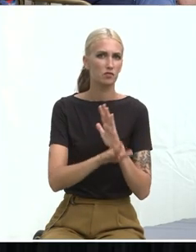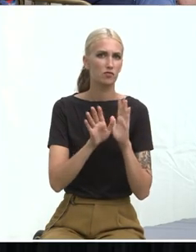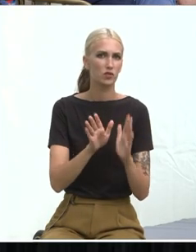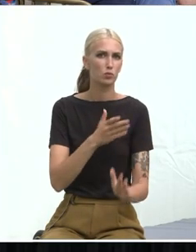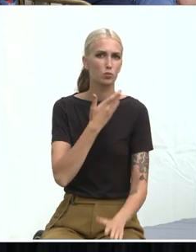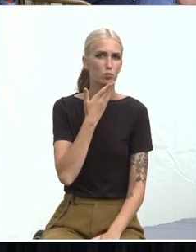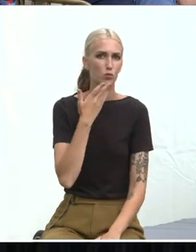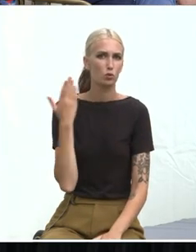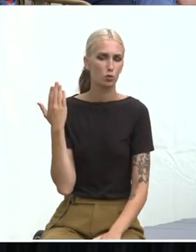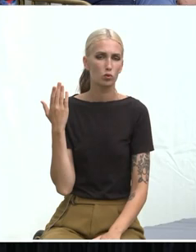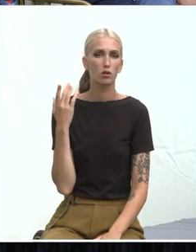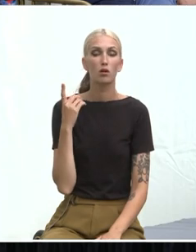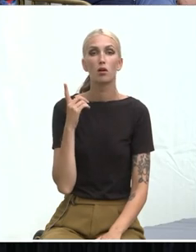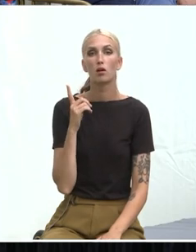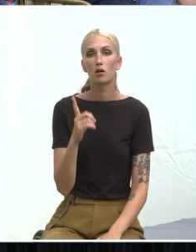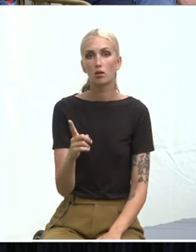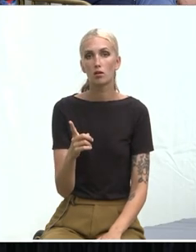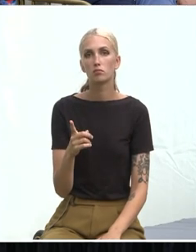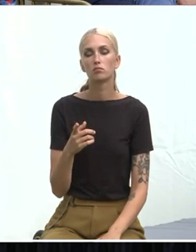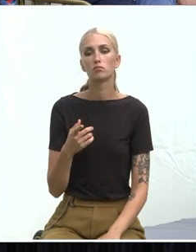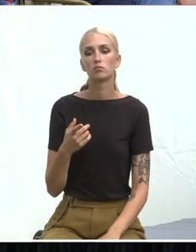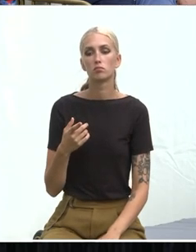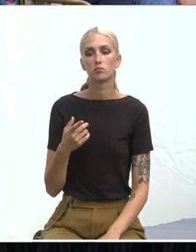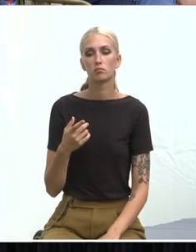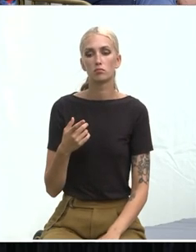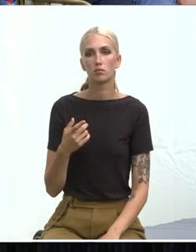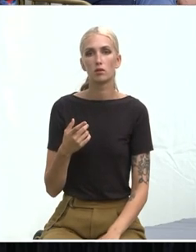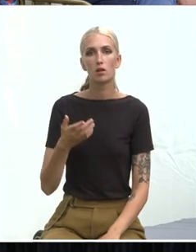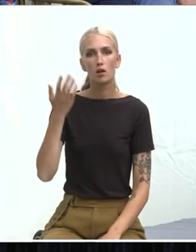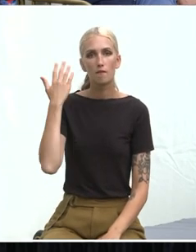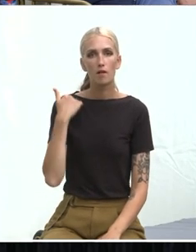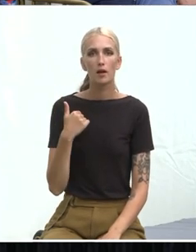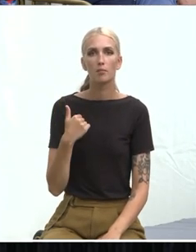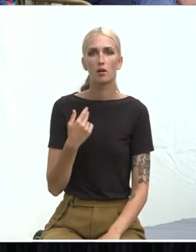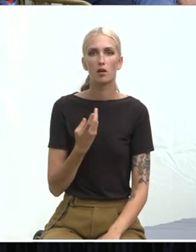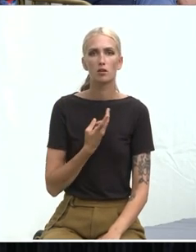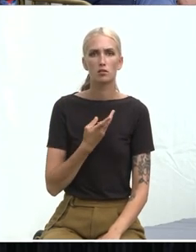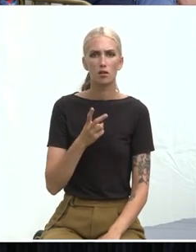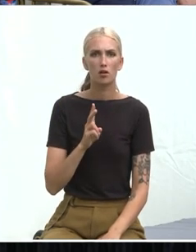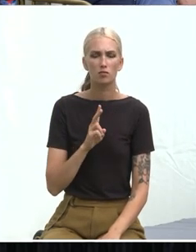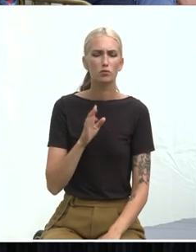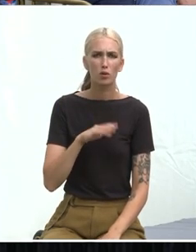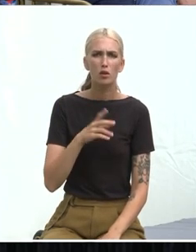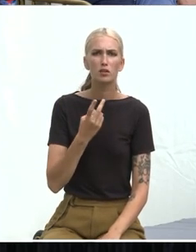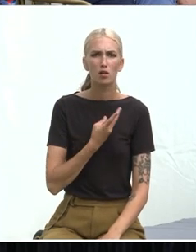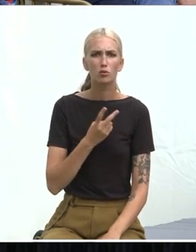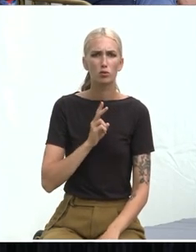But in the armies, the attitudes towards transgendered people is something that must be discussed,